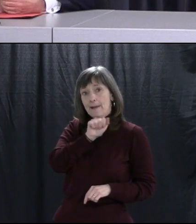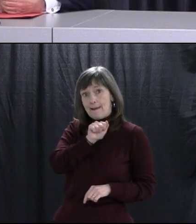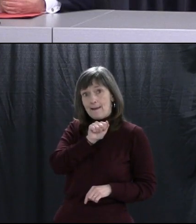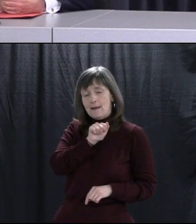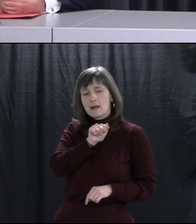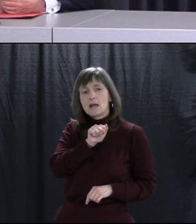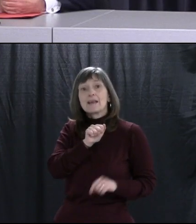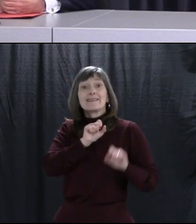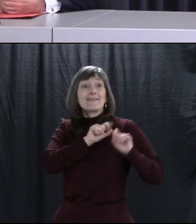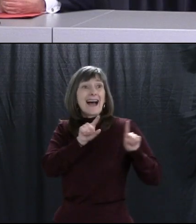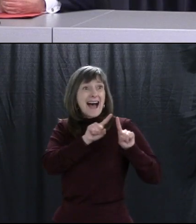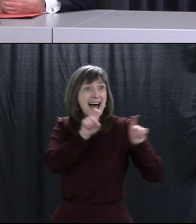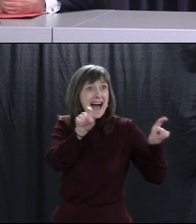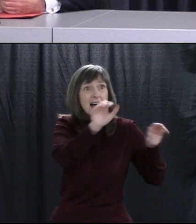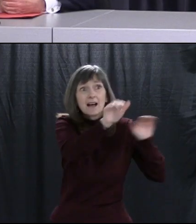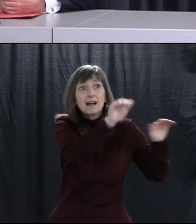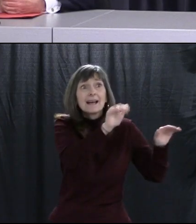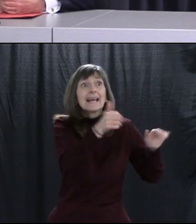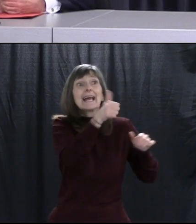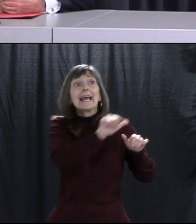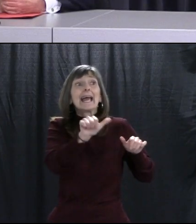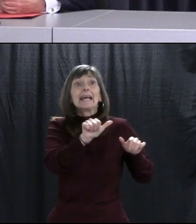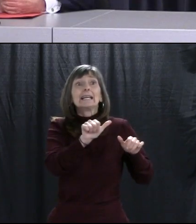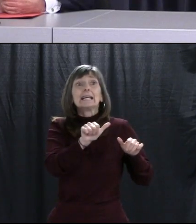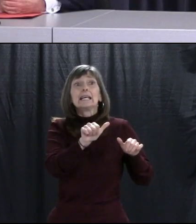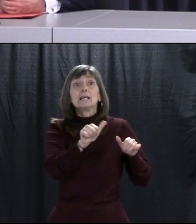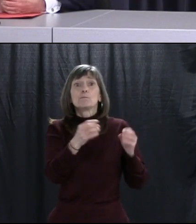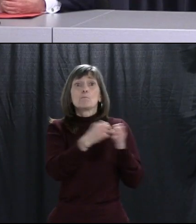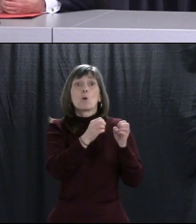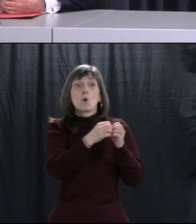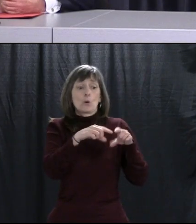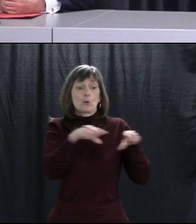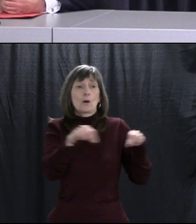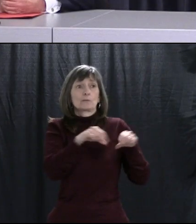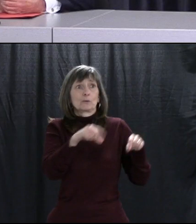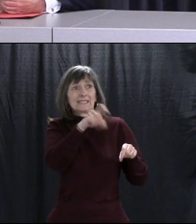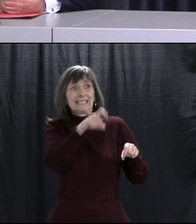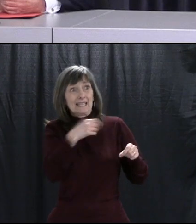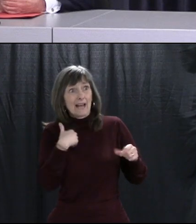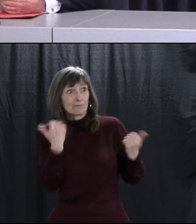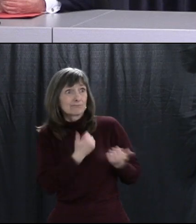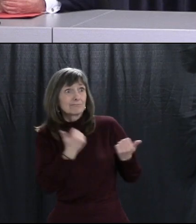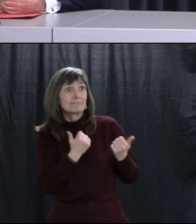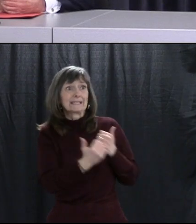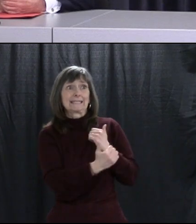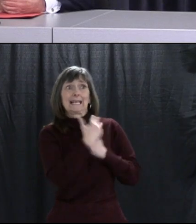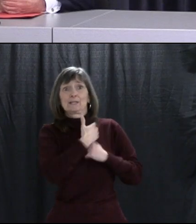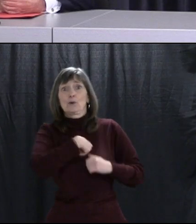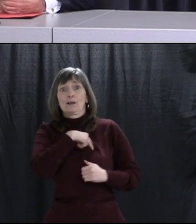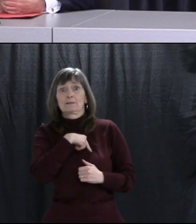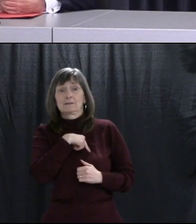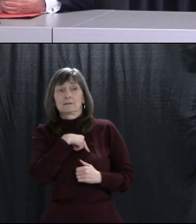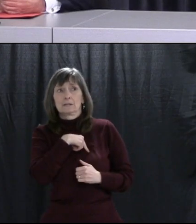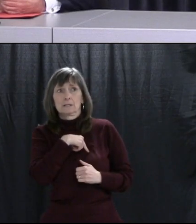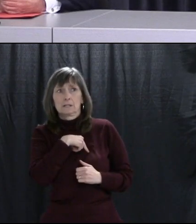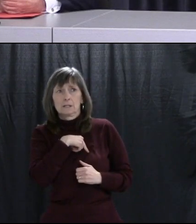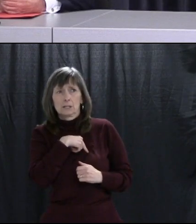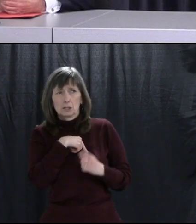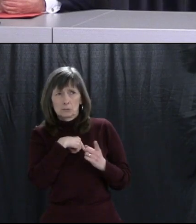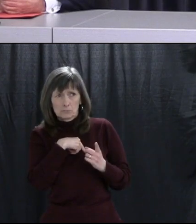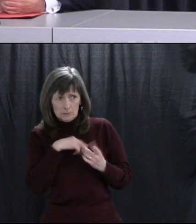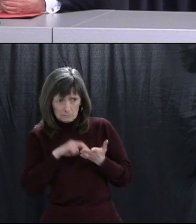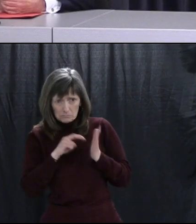extra swabs in their office. Get them in the courier. You want them now. How many swabs are you, and is this a sign that there are not